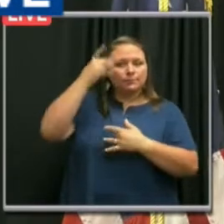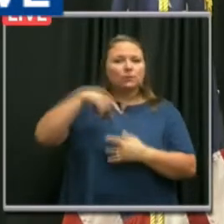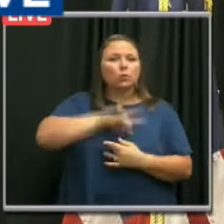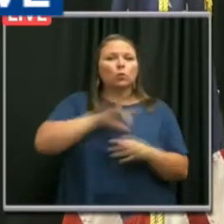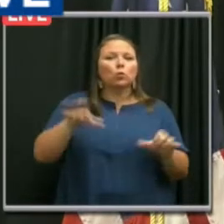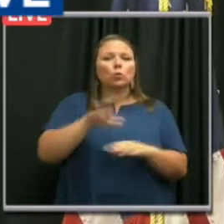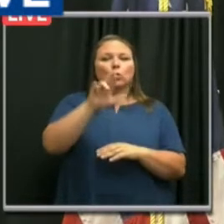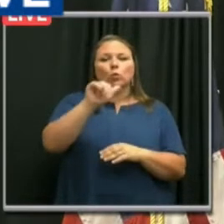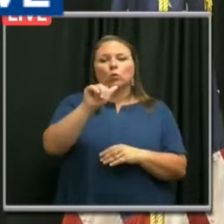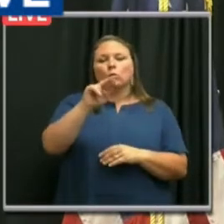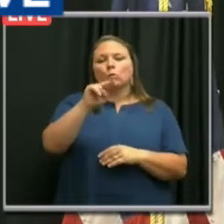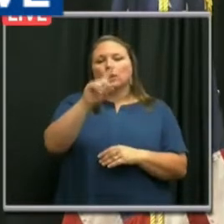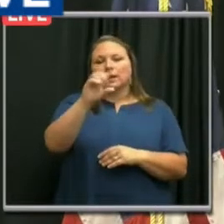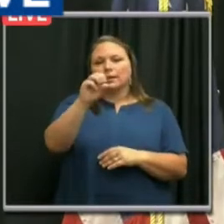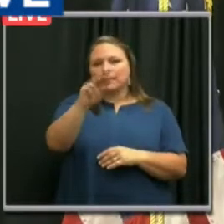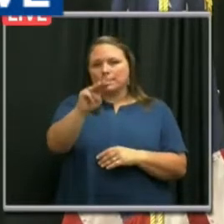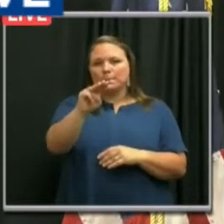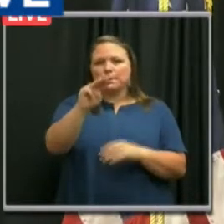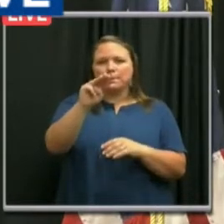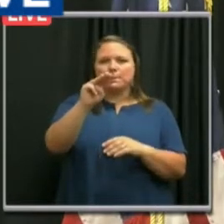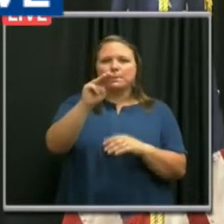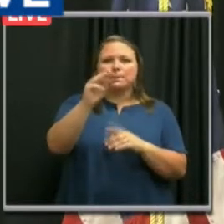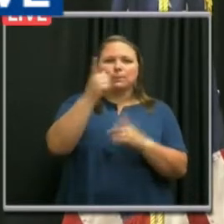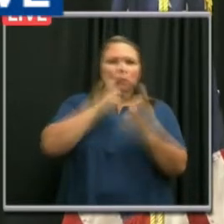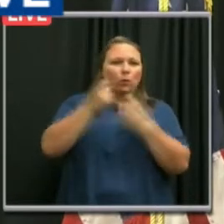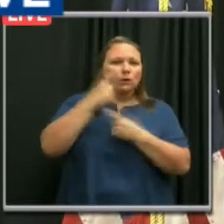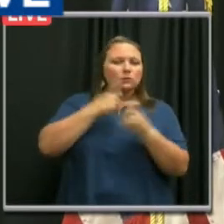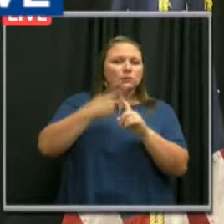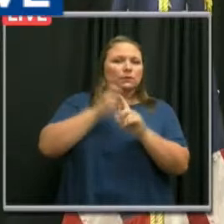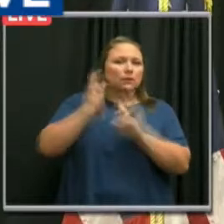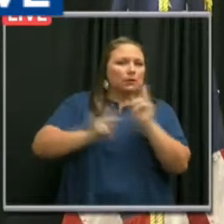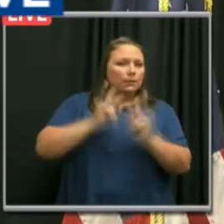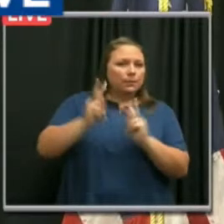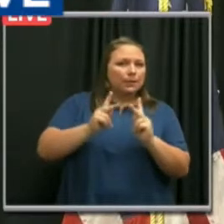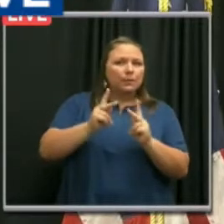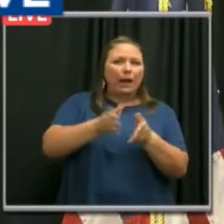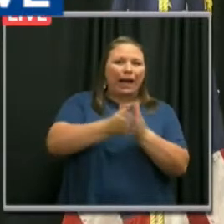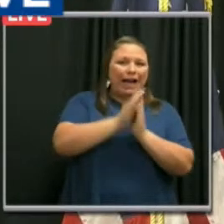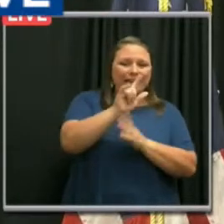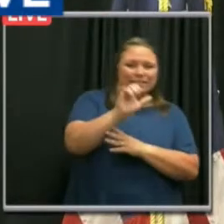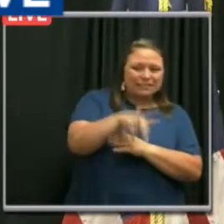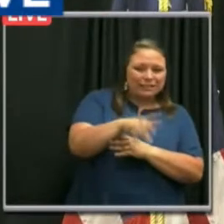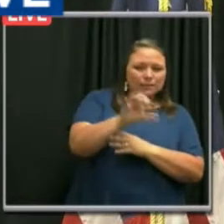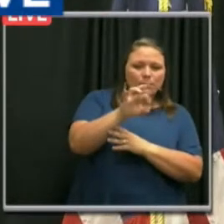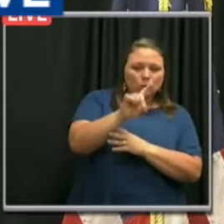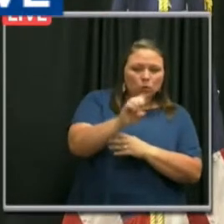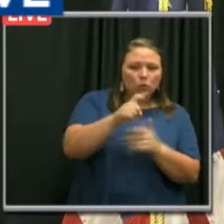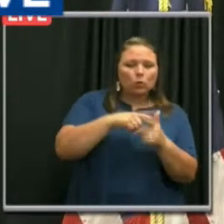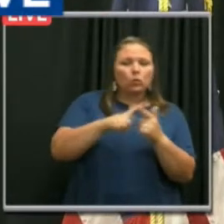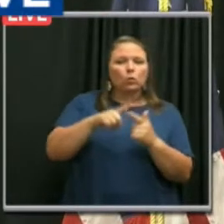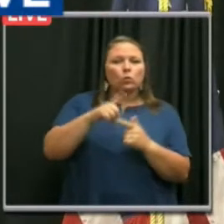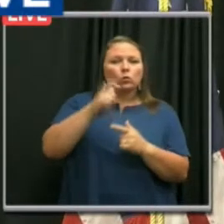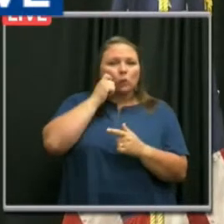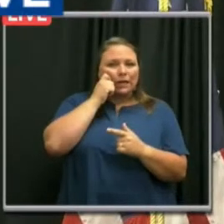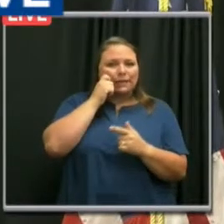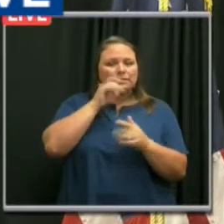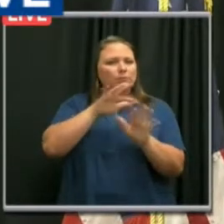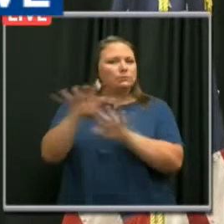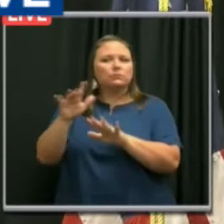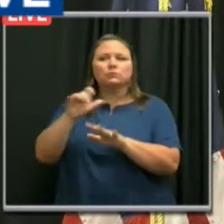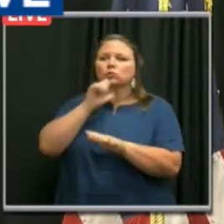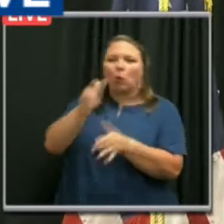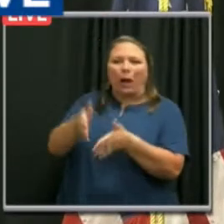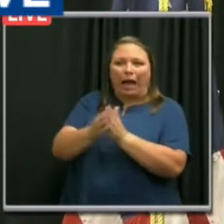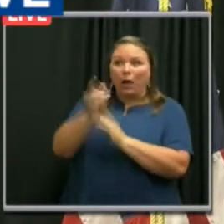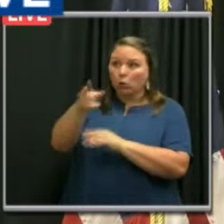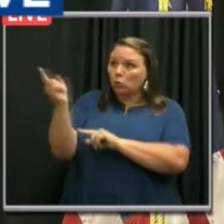random data, getting random questionnaires for folks of which zip codes they're from, their race, and those kinds of data. But we don't know how many